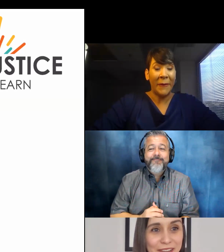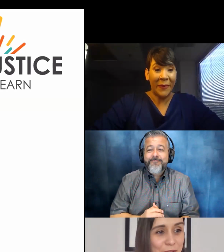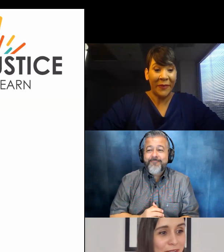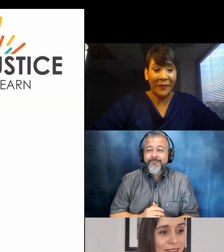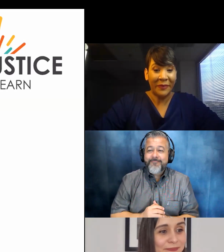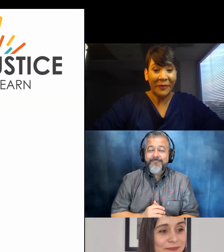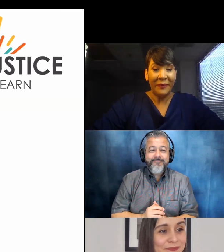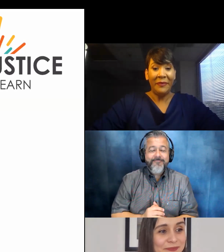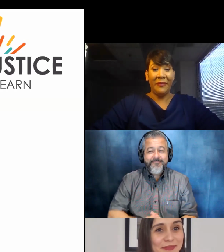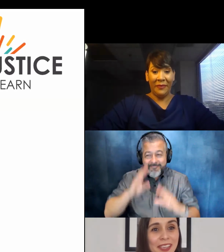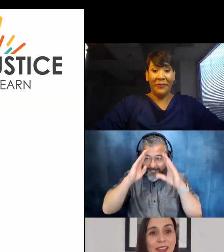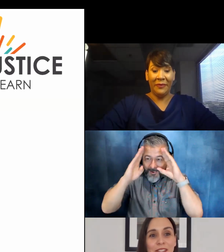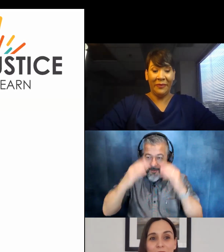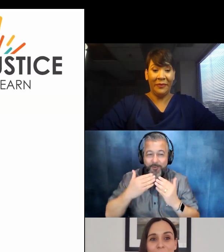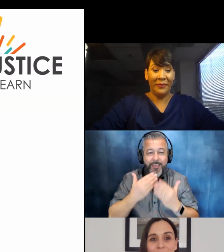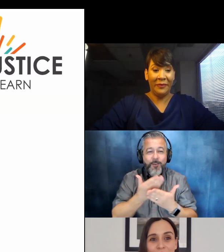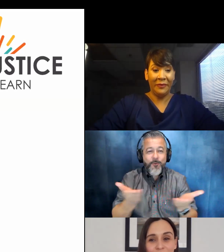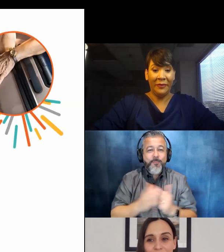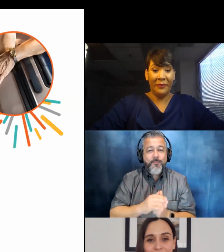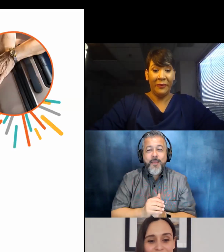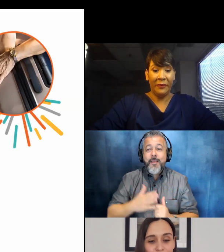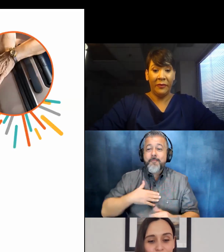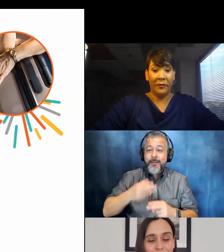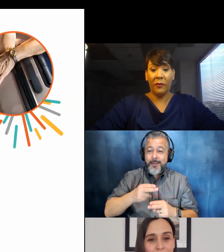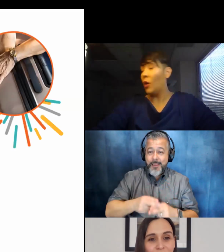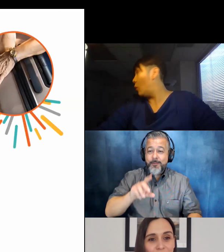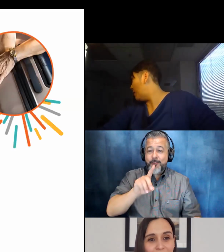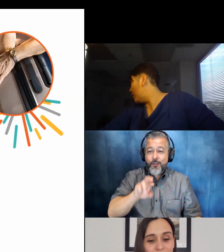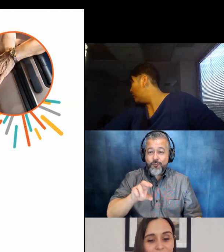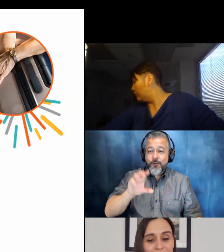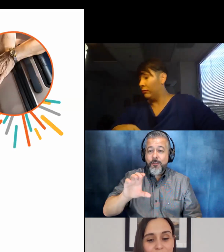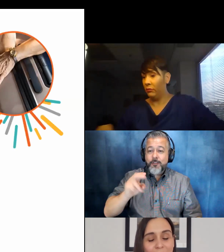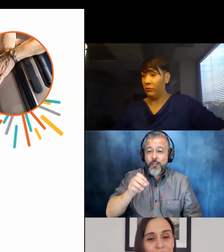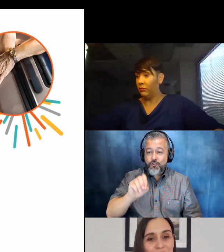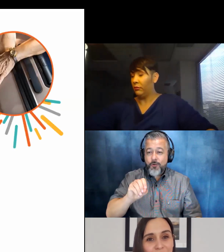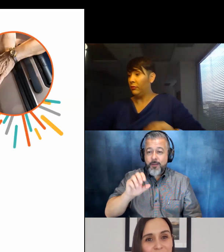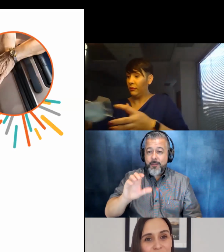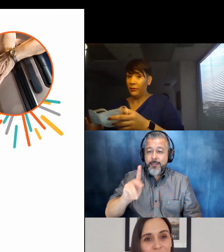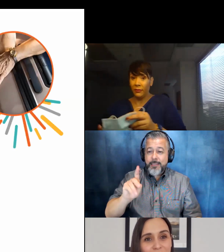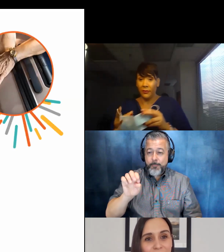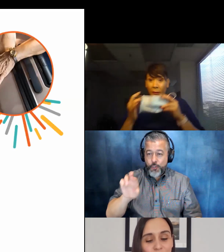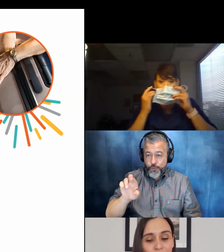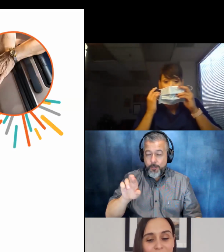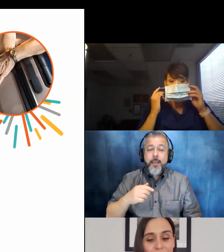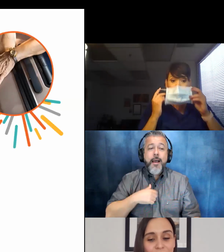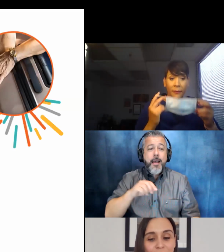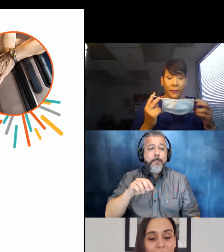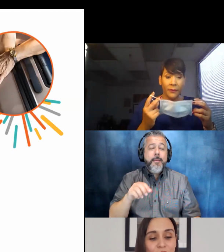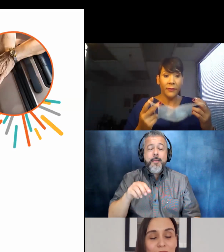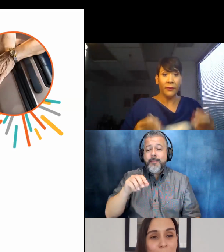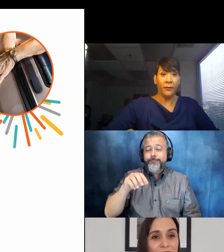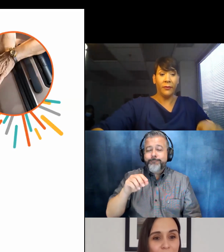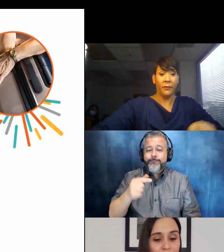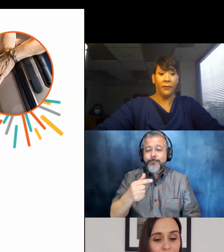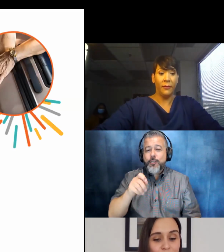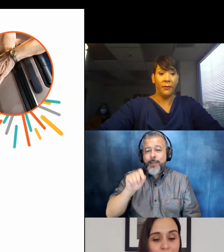Hi, everyone. So I'm Dr. Chandra Keebler. I'm a geriatrics and palliative care physician, as Nicole said, for Kaiser